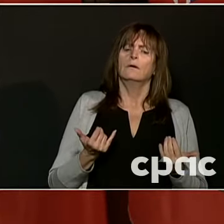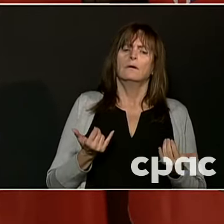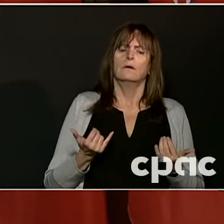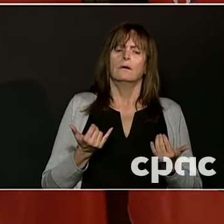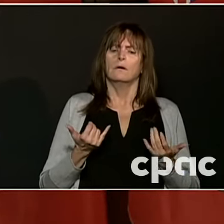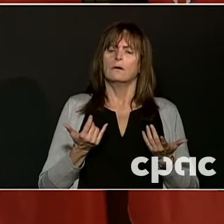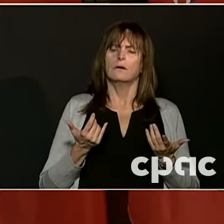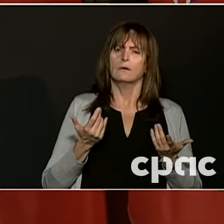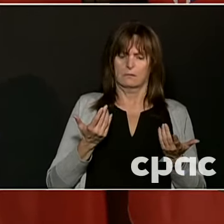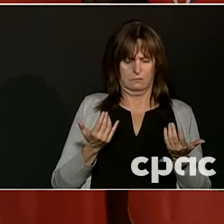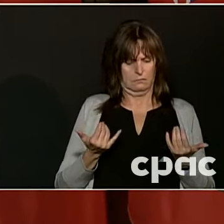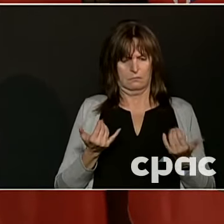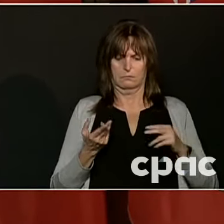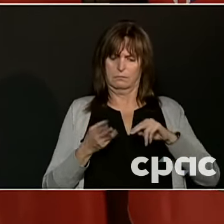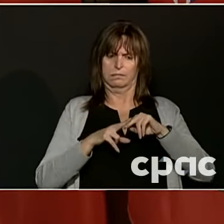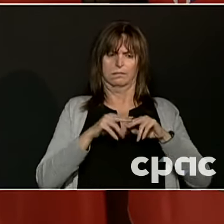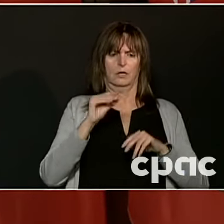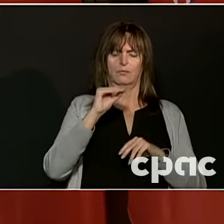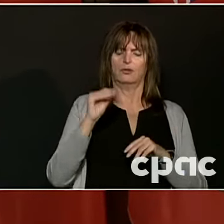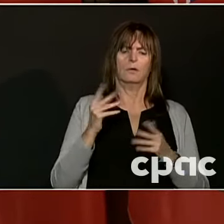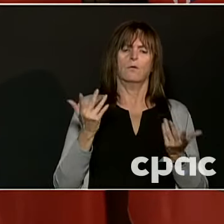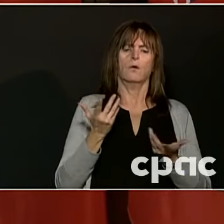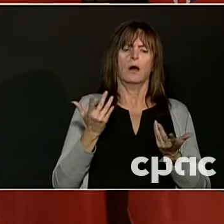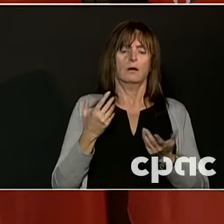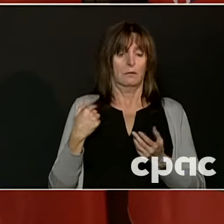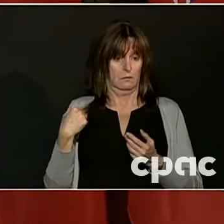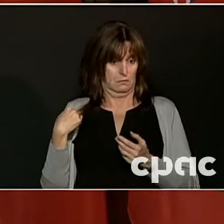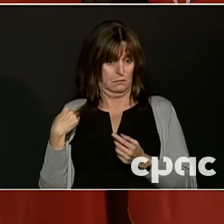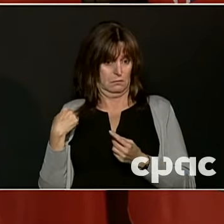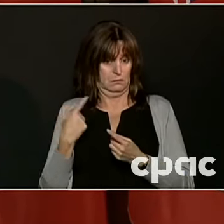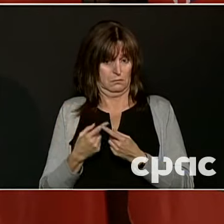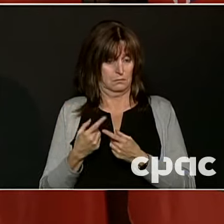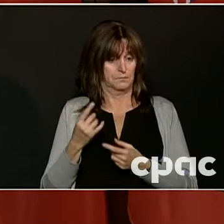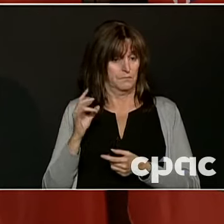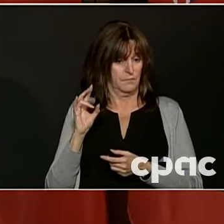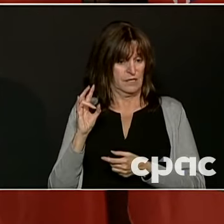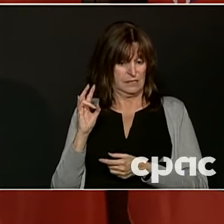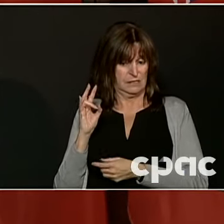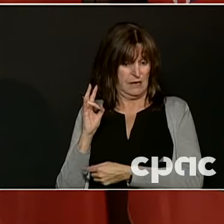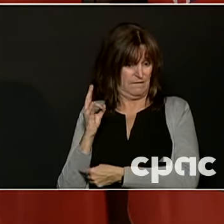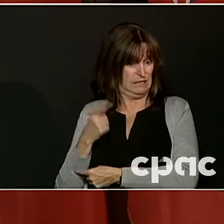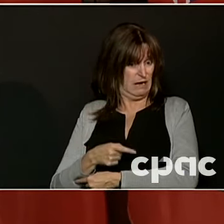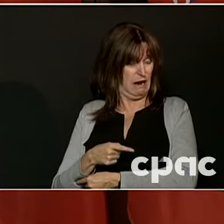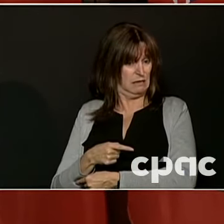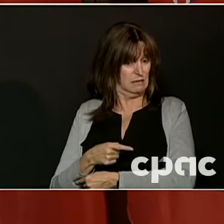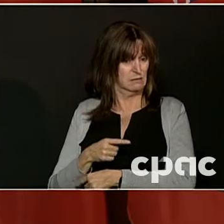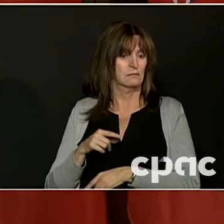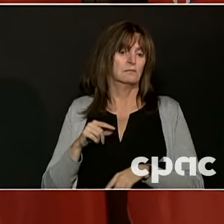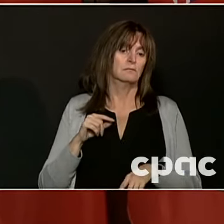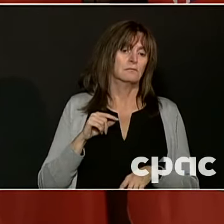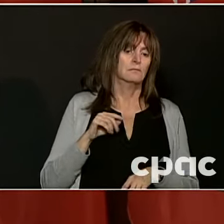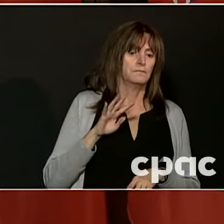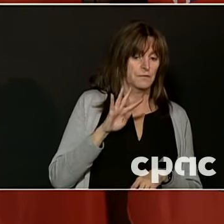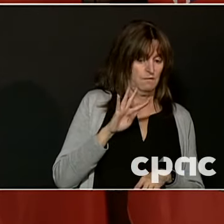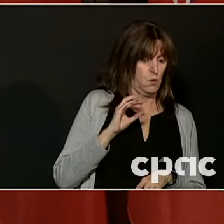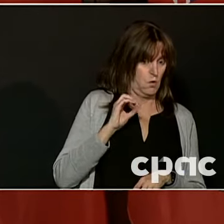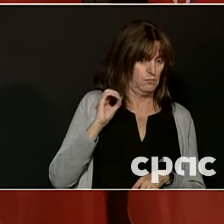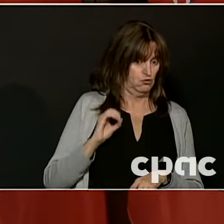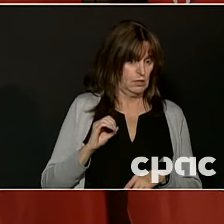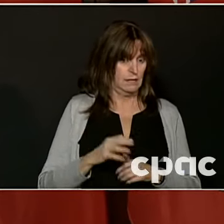Last 7 days, growth rate percent's about 4%. Last 3 days, percent growth is about 6%. Follow